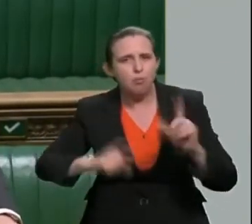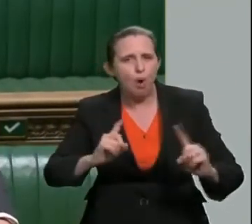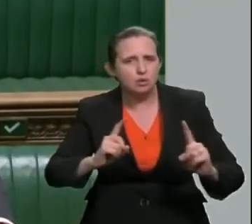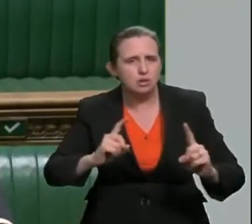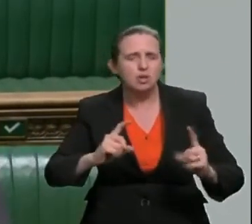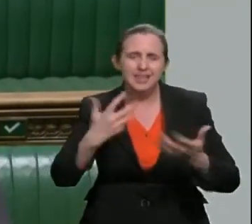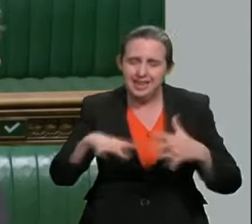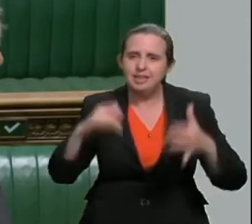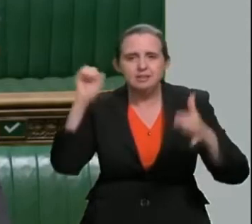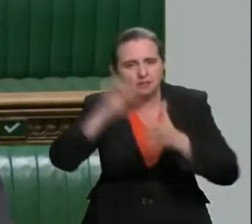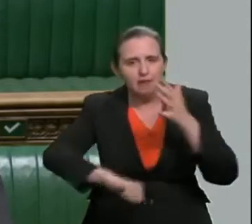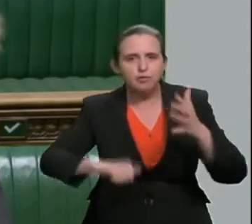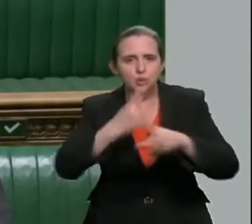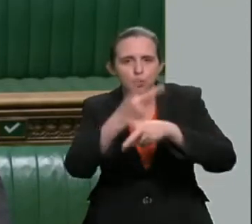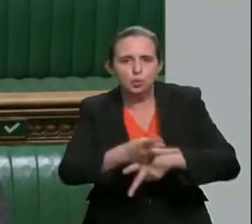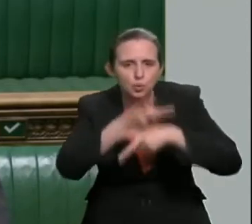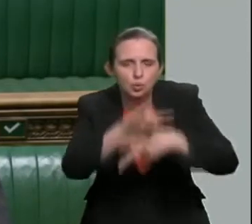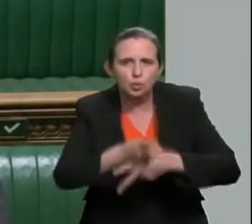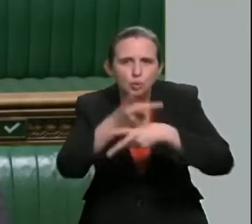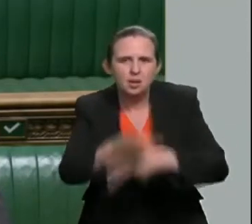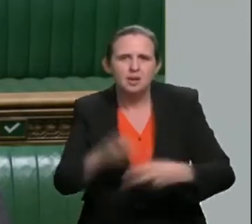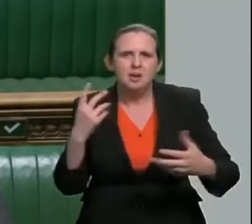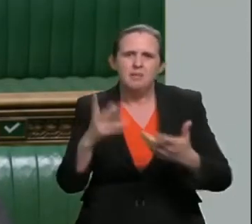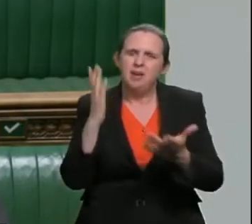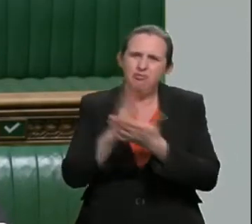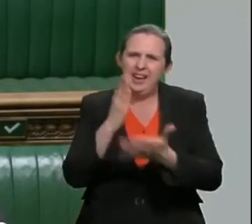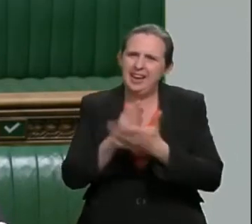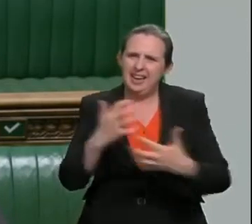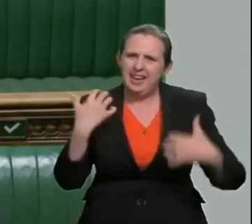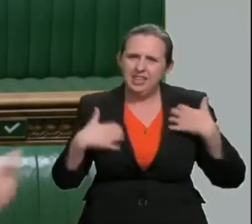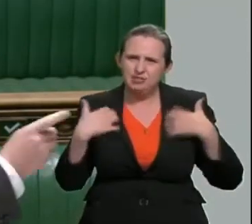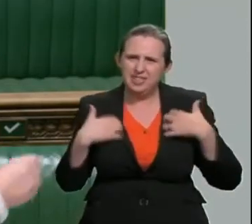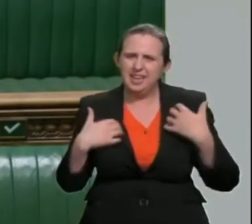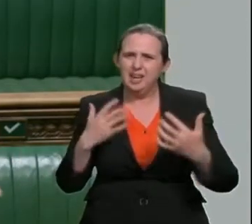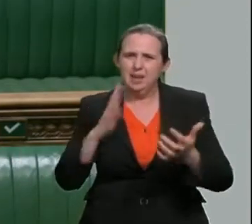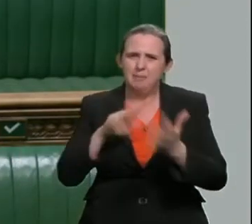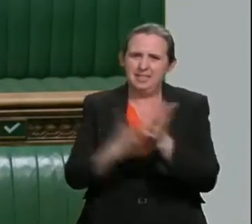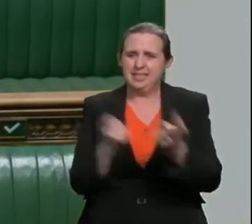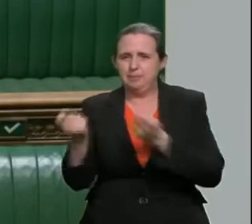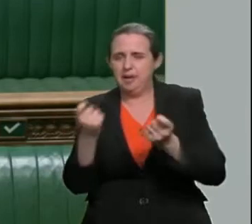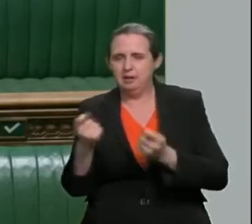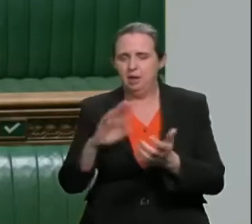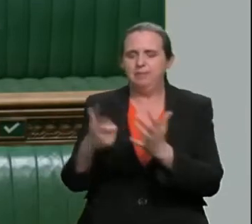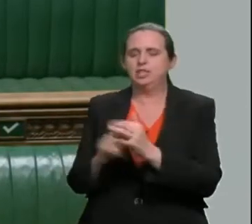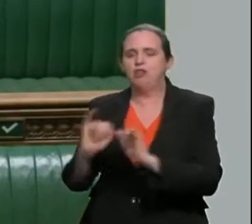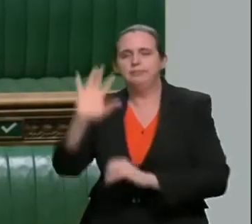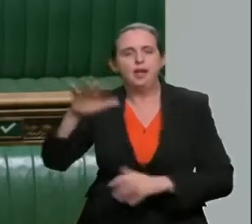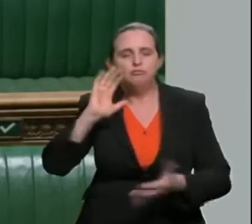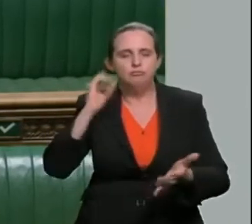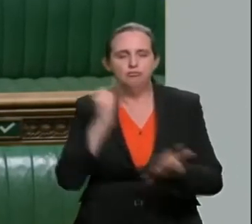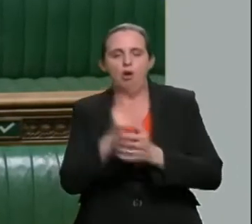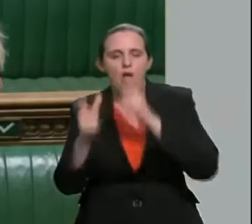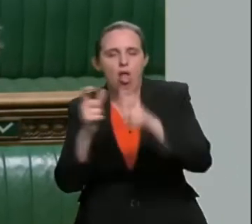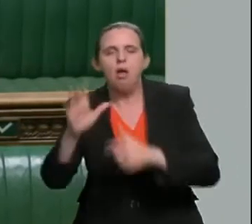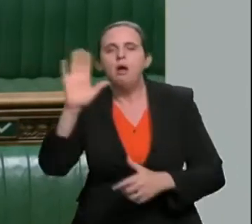this crisis is a gift that keeps on giving, Mr. Crisis. Mr. Speaker. Mr. Speaker, those people